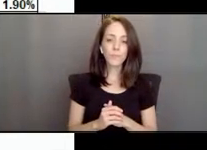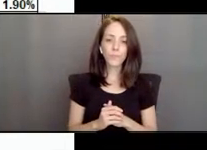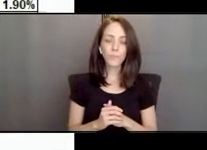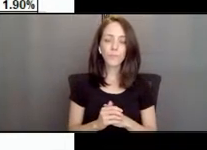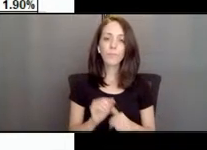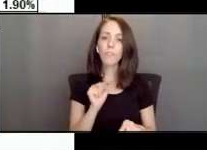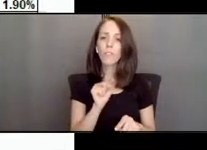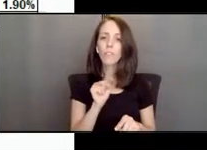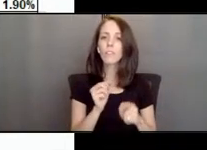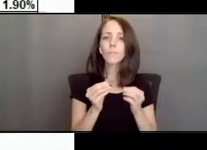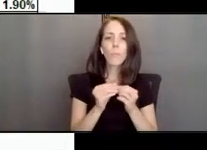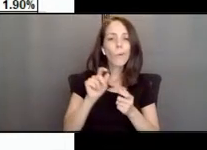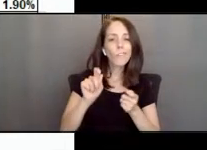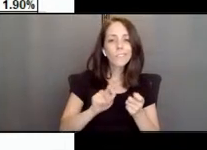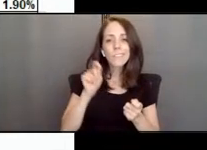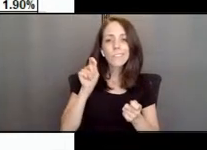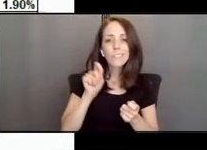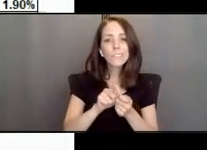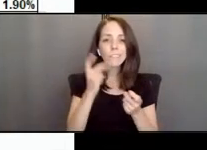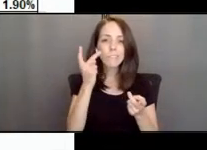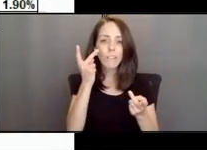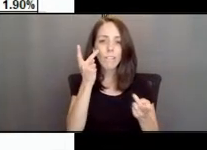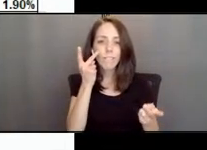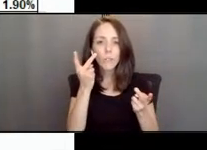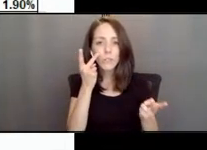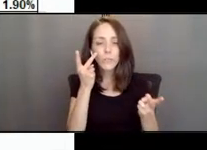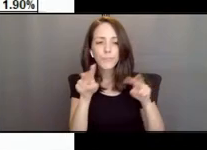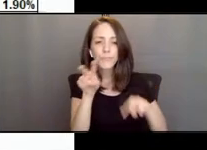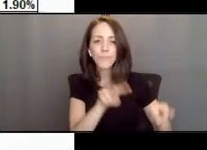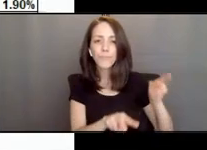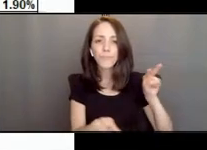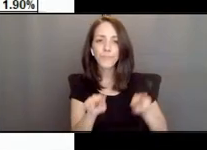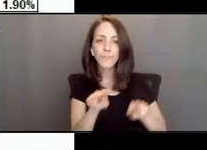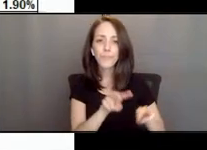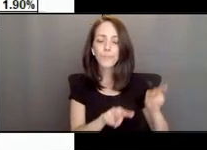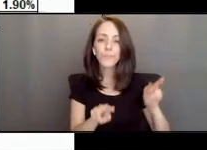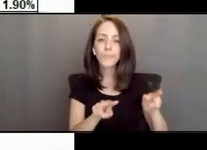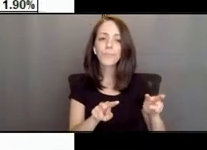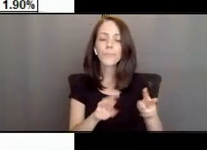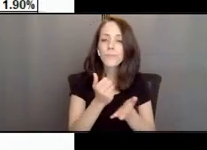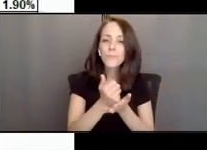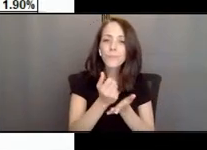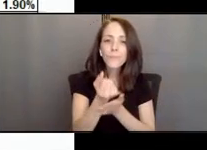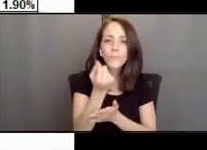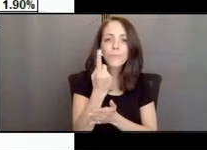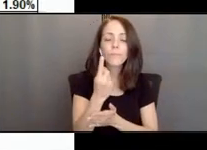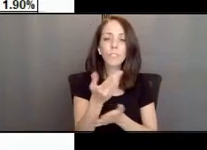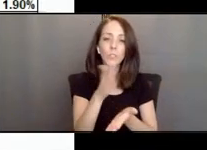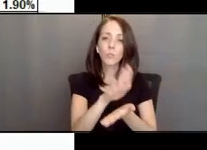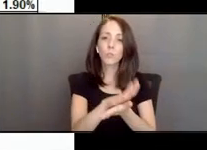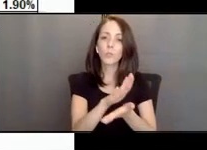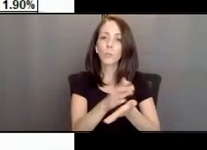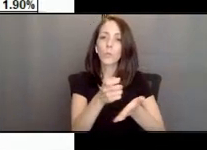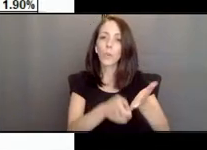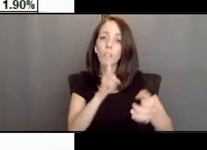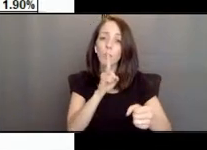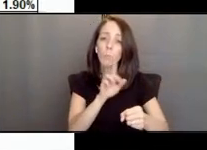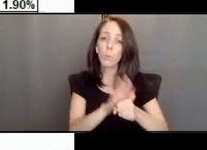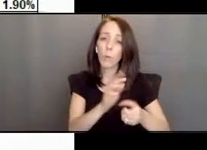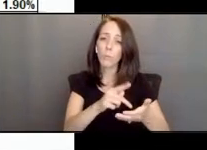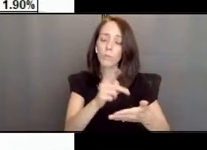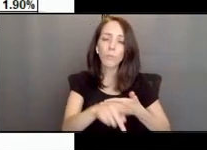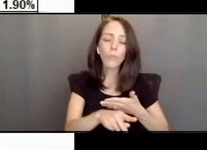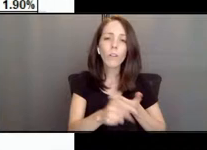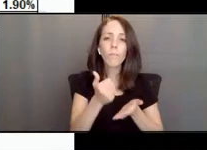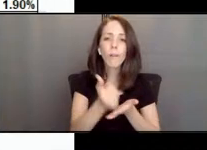detailed view that helps look at the tuition promise programs and give you some insight